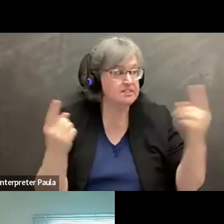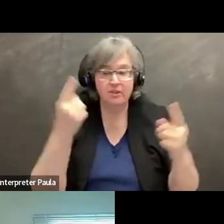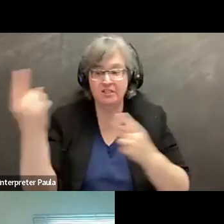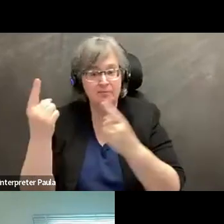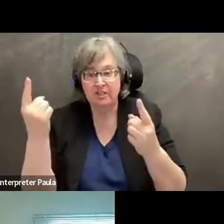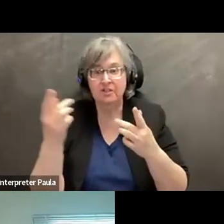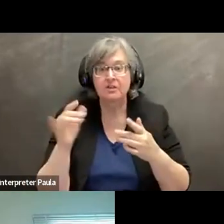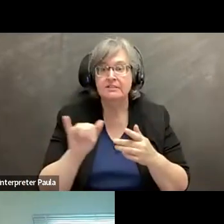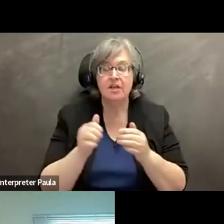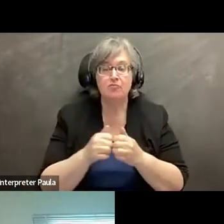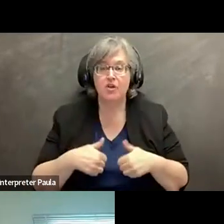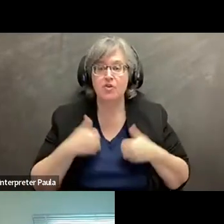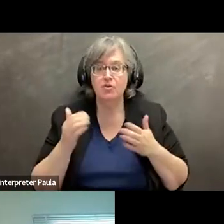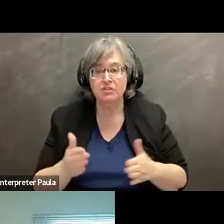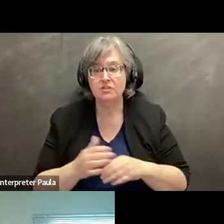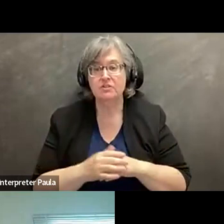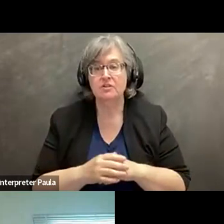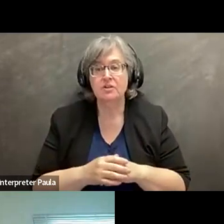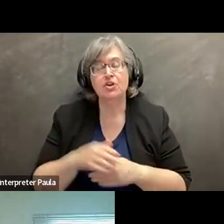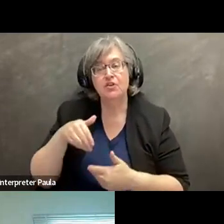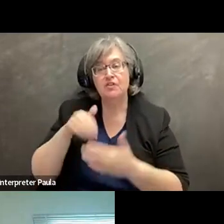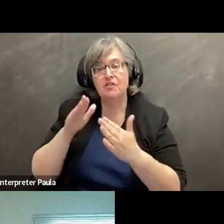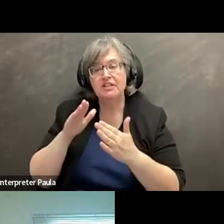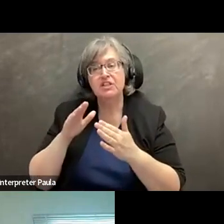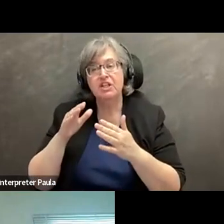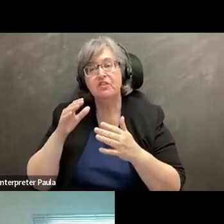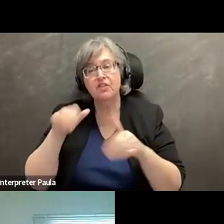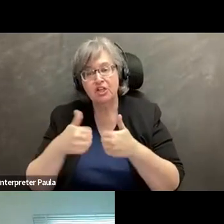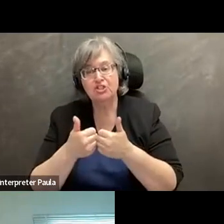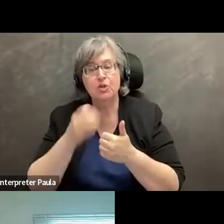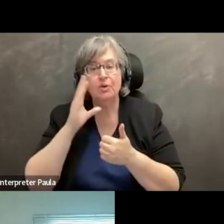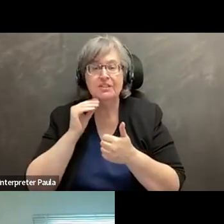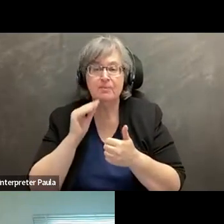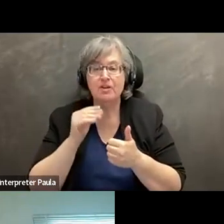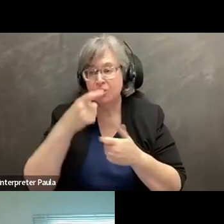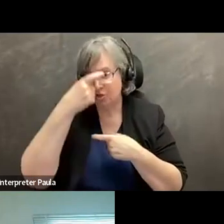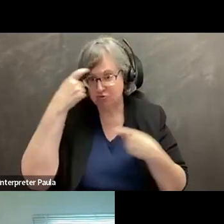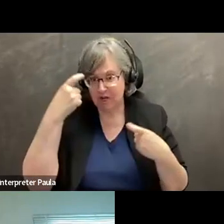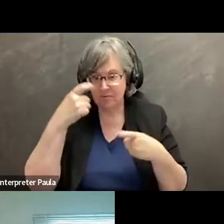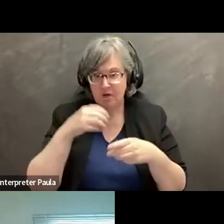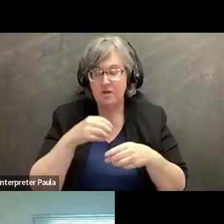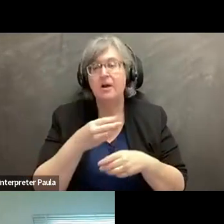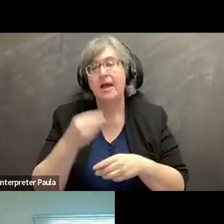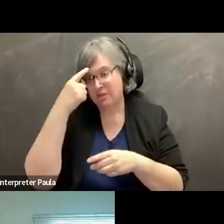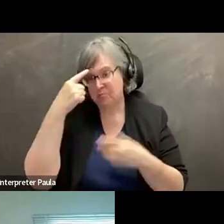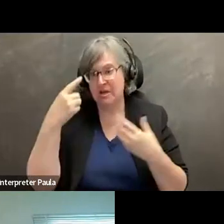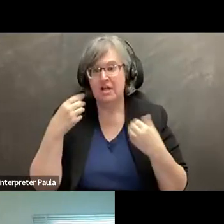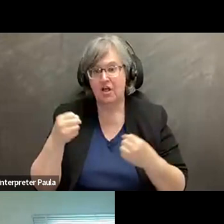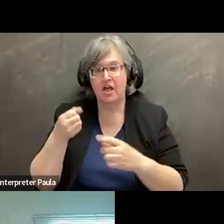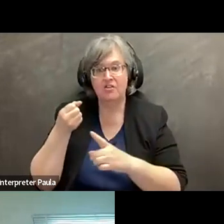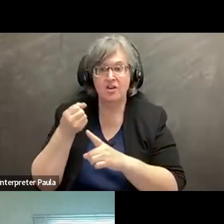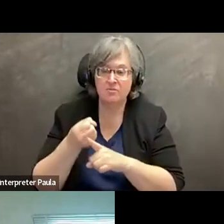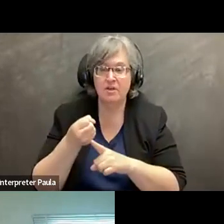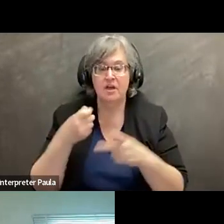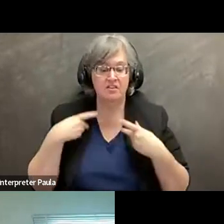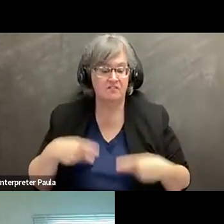they are facing the challenge of experiencing trauma and the mental health impacts of it over the mental and physical